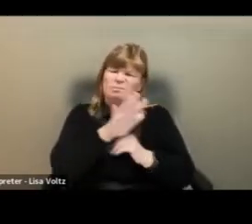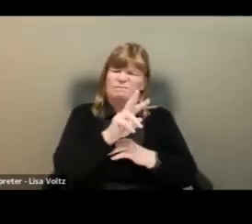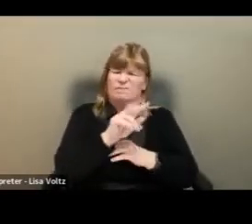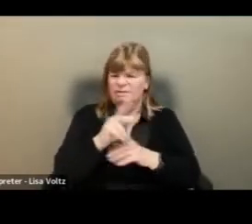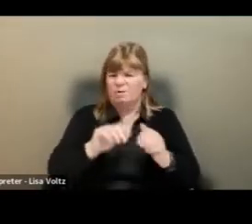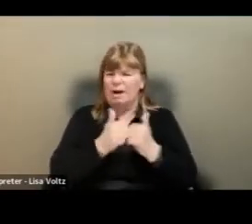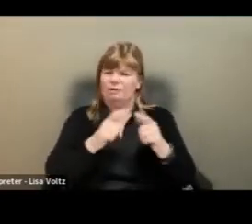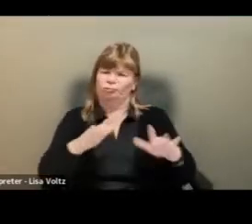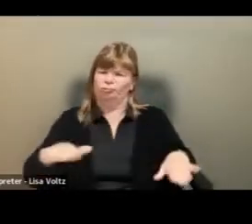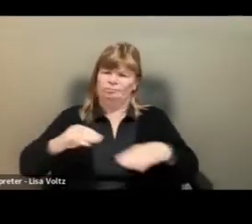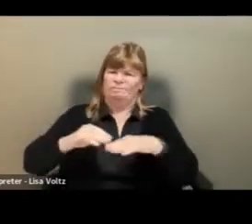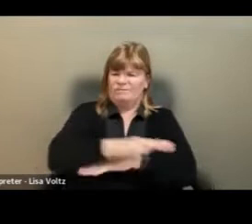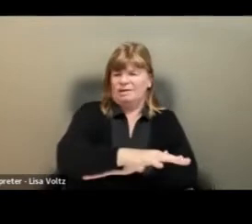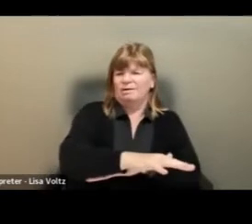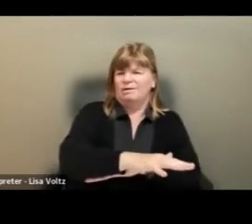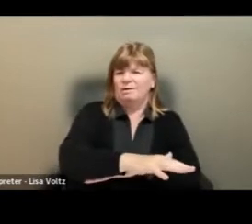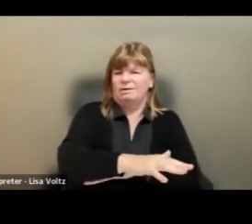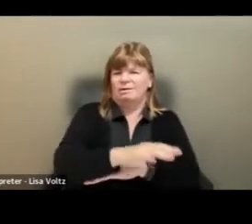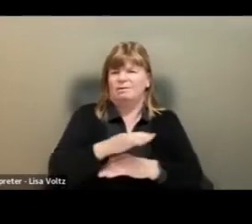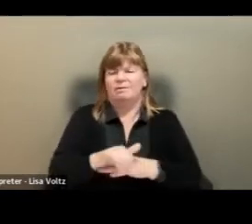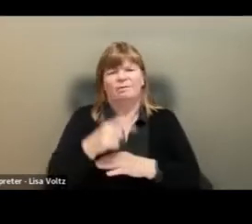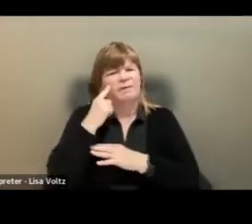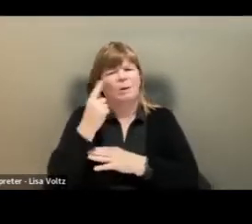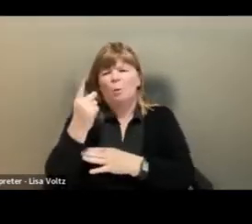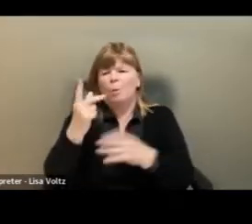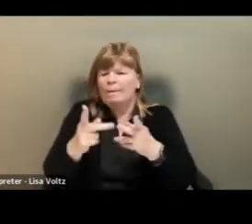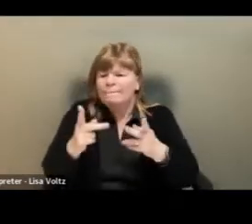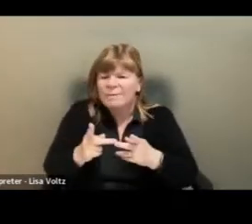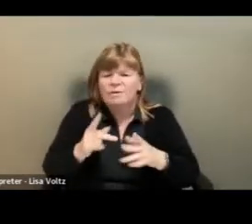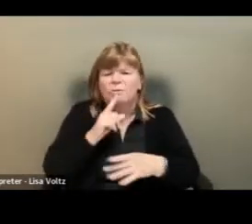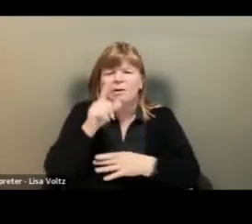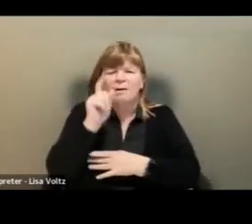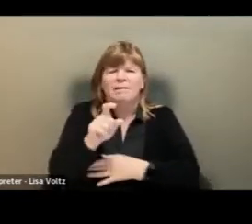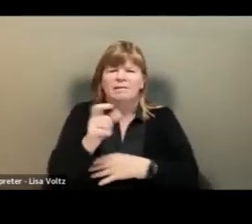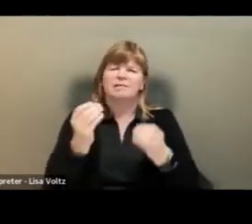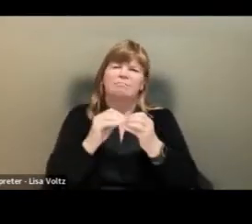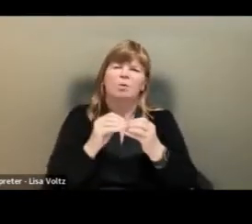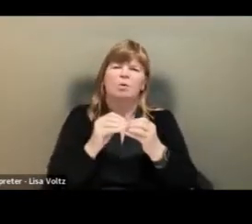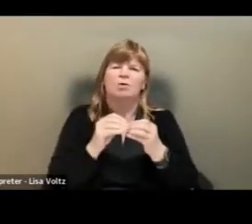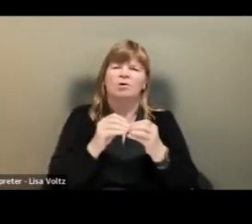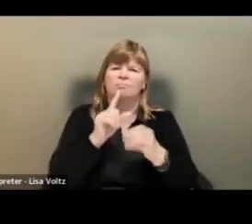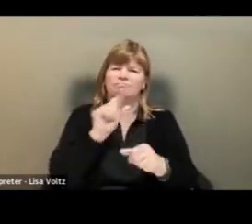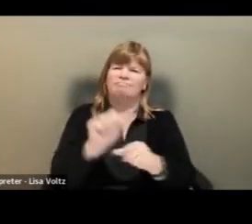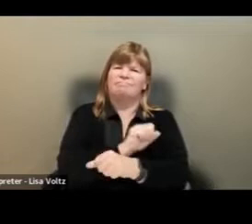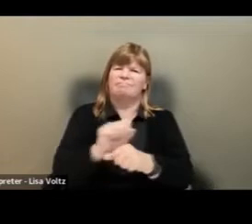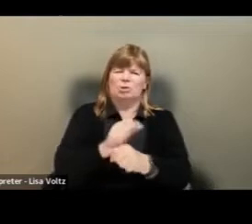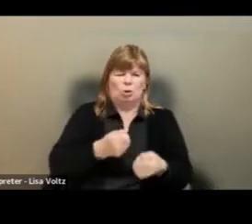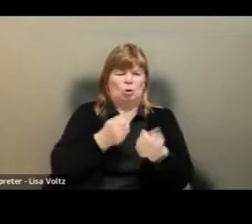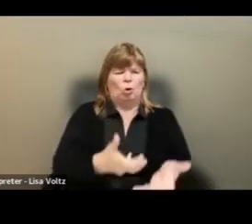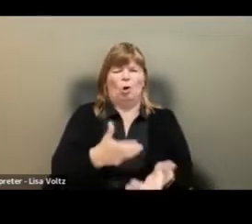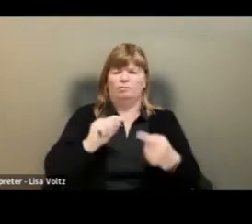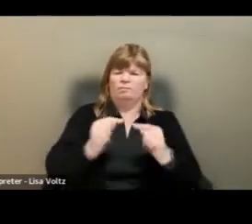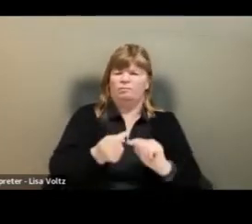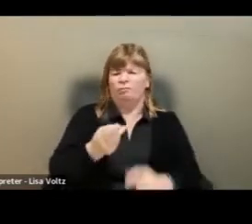been impacted. And I think if there is one place that we need to really be bringing the actual cause of harm, which is